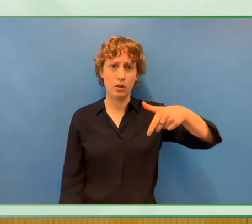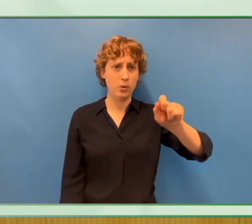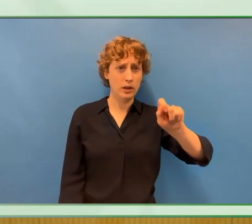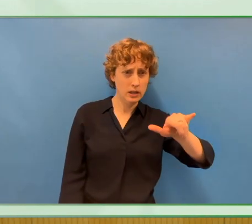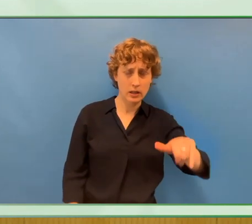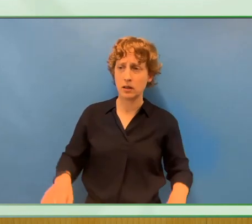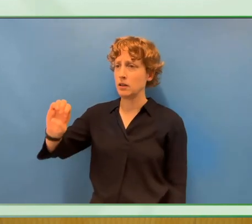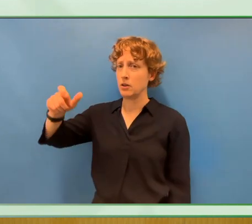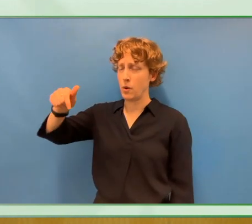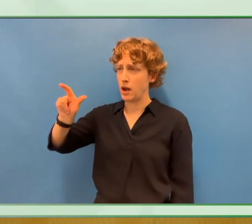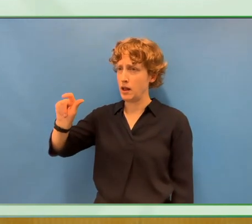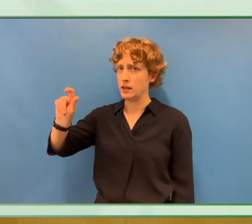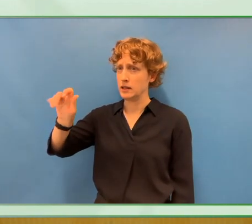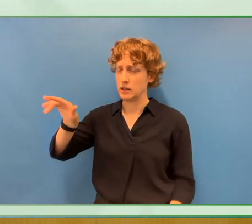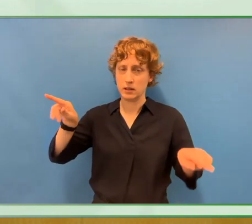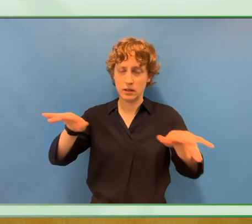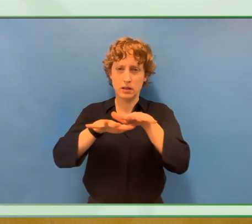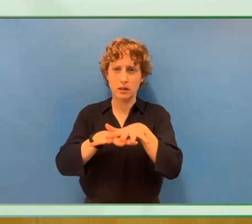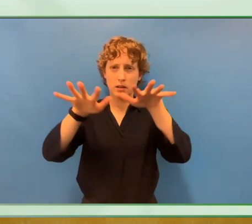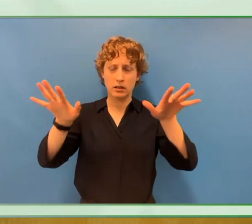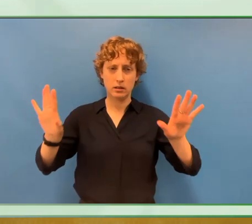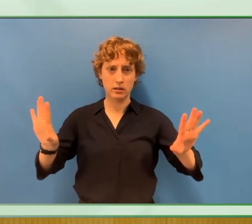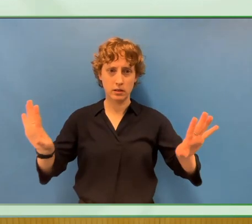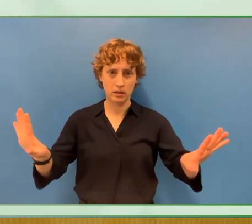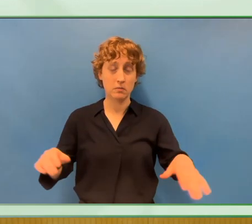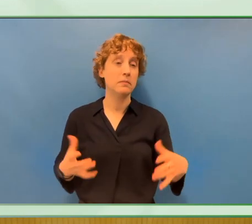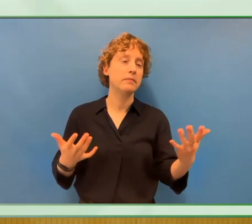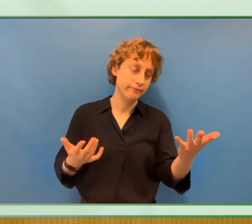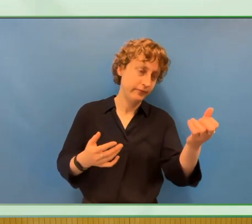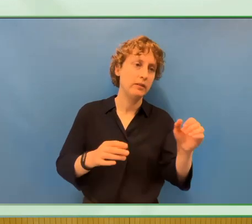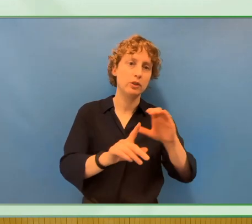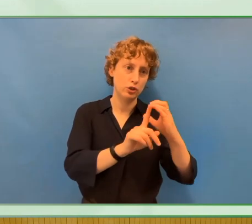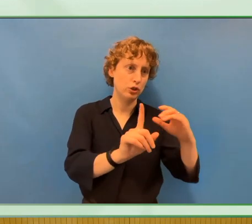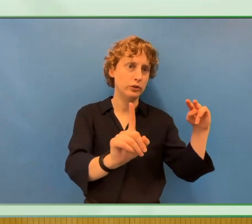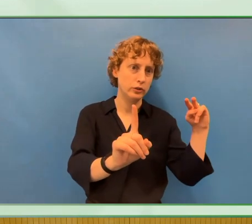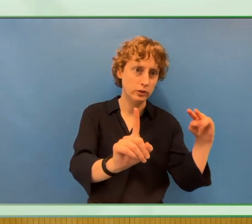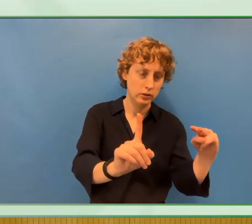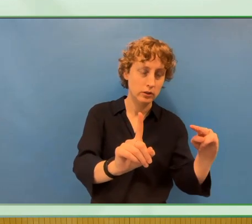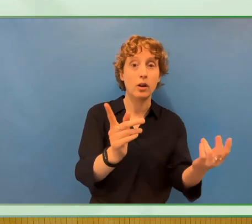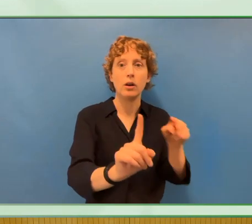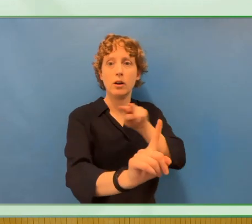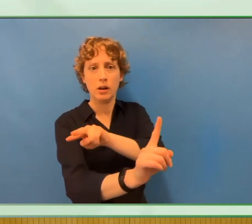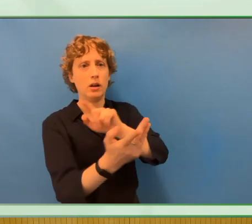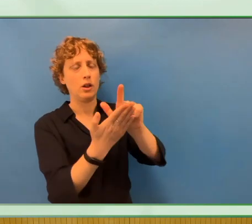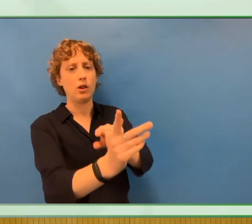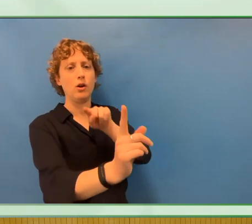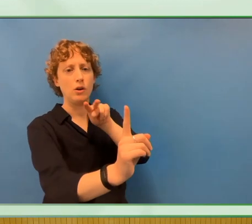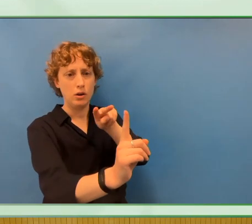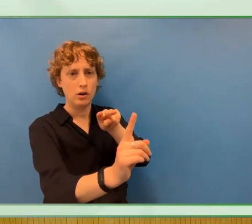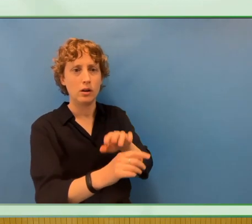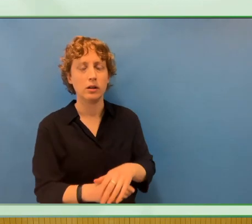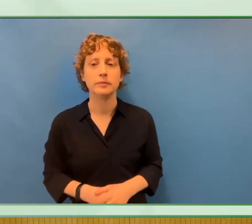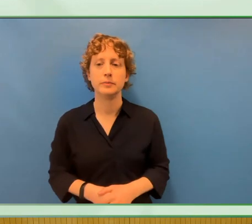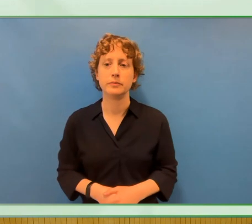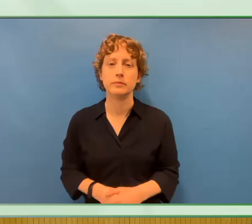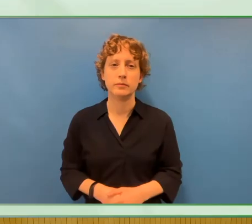it's culture versus what is defined by law. So if it's, I'm blanking on the word I want, but if it's defined